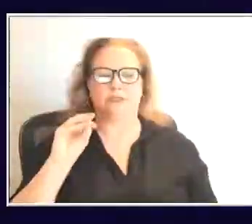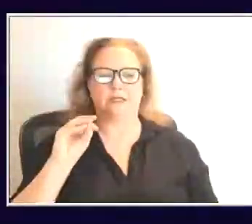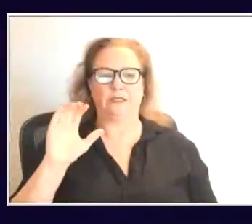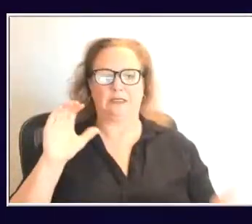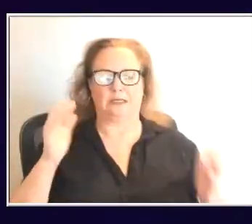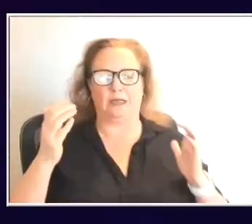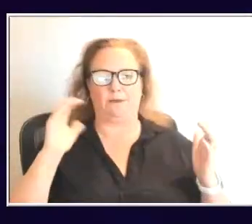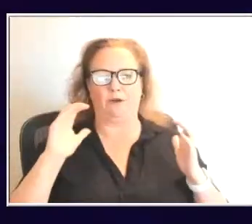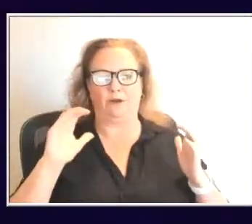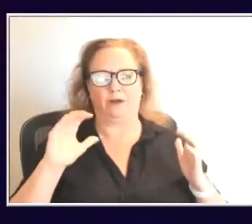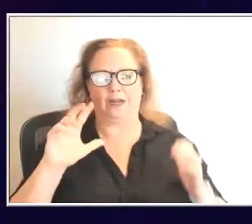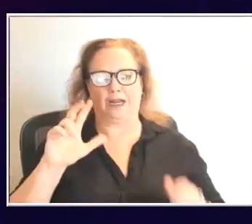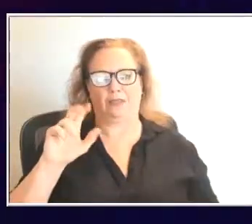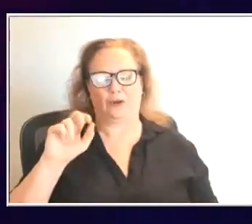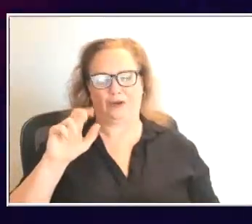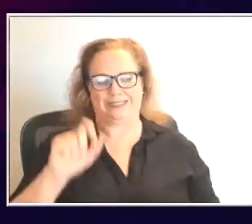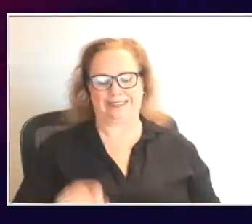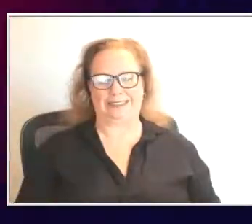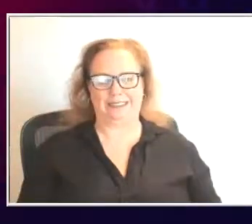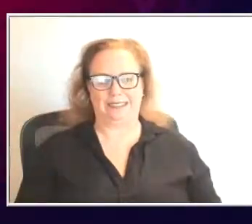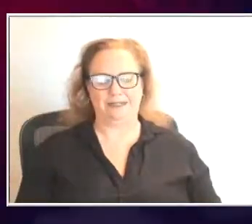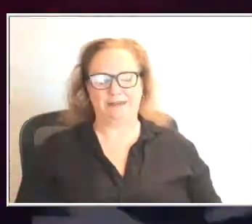did in her 30s.